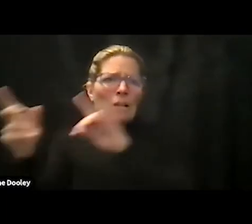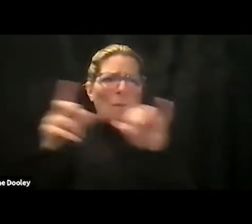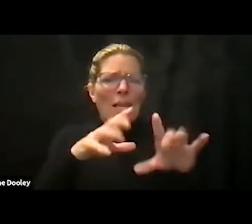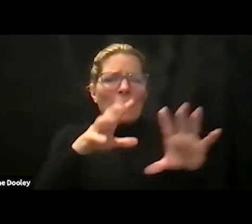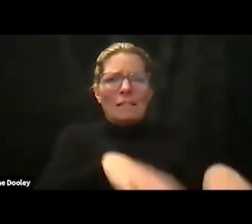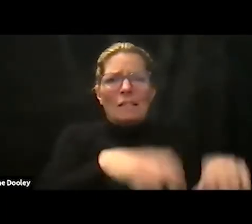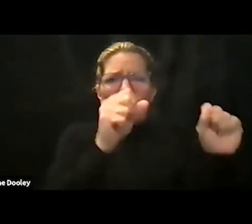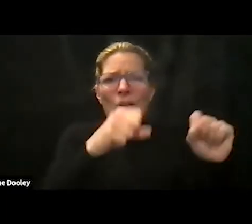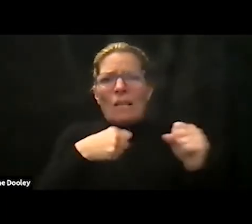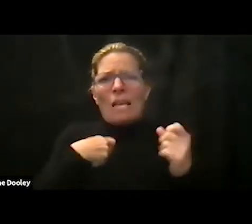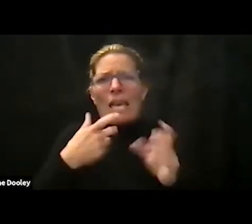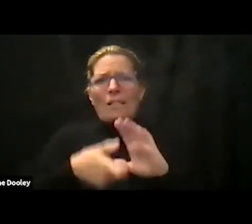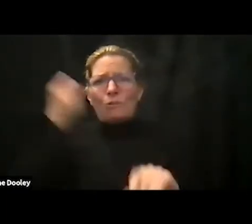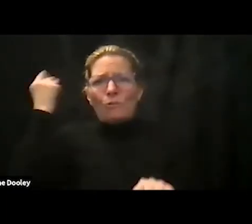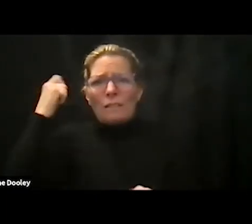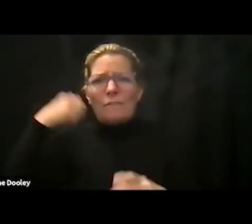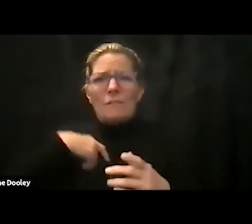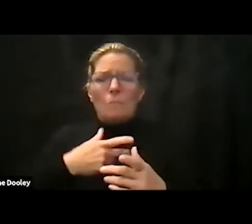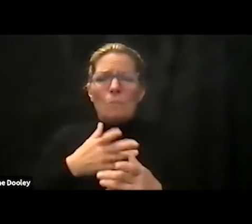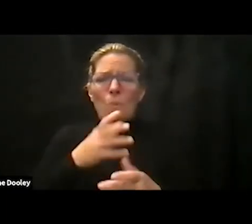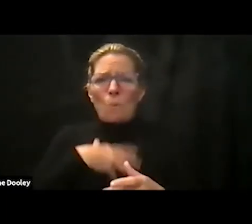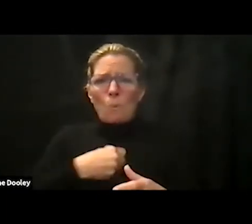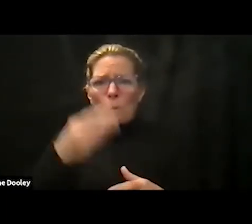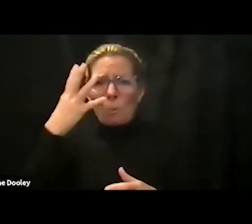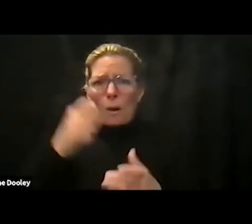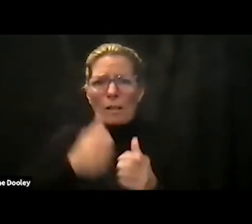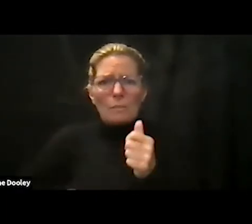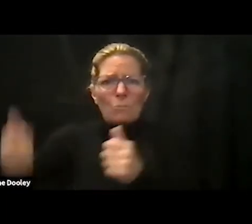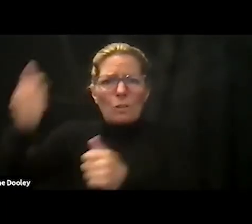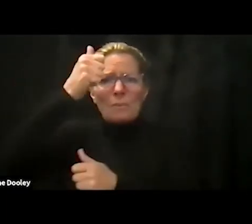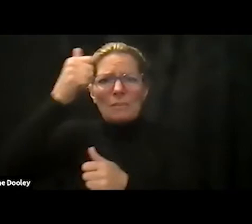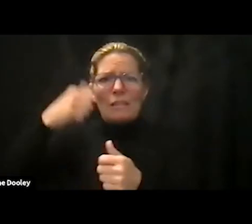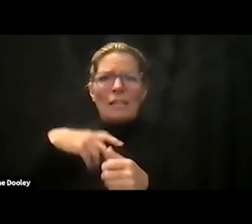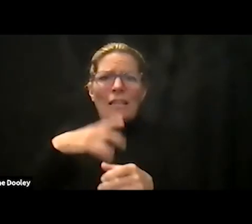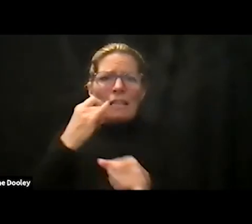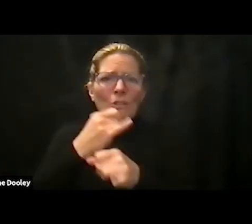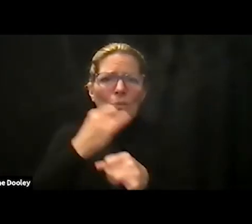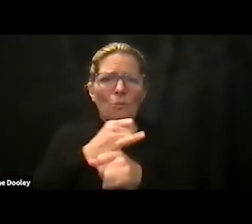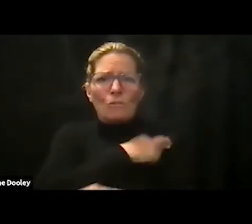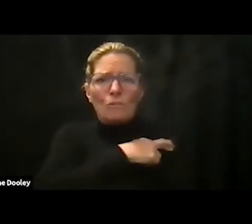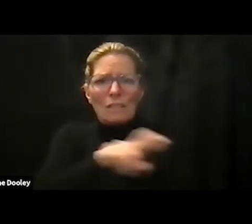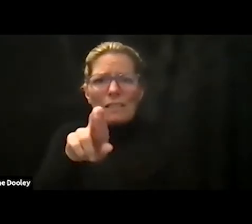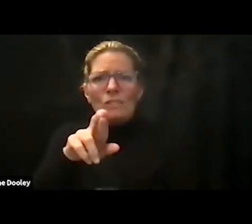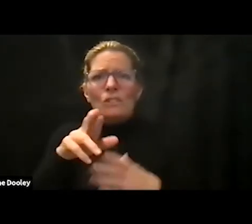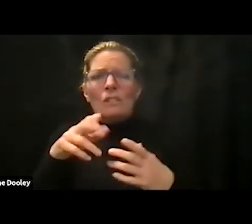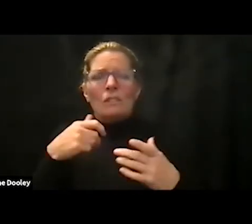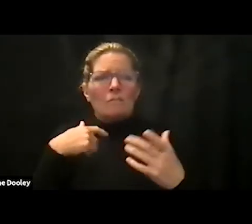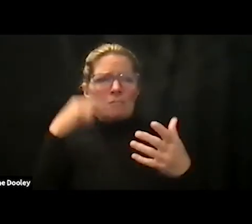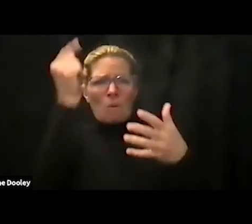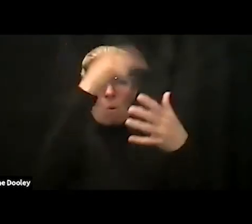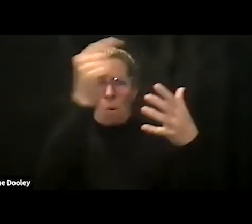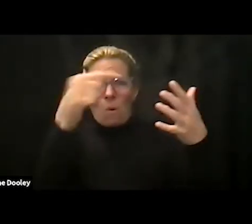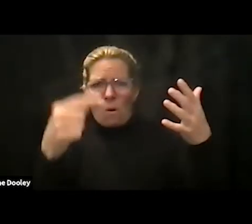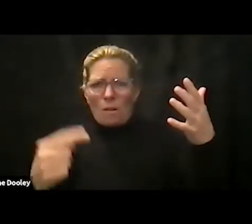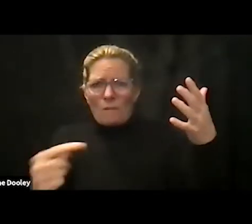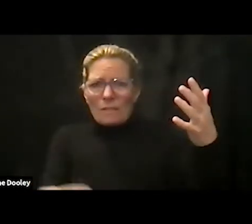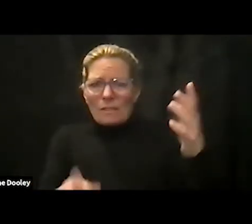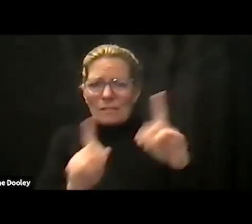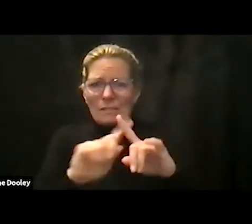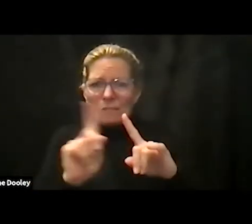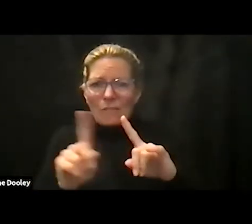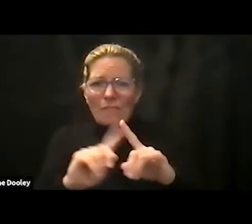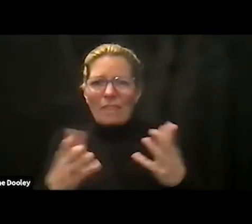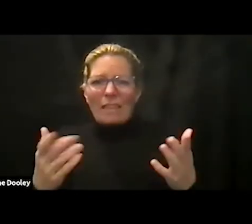capitalism, extractivism, white supremacy, institutional religion, all of these things to